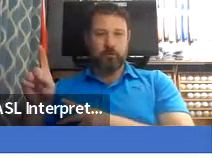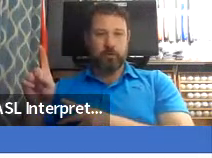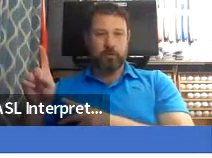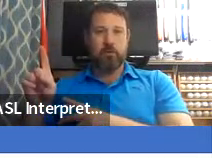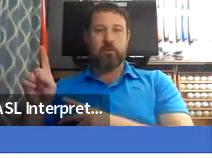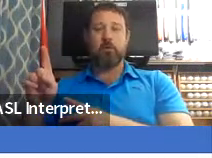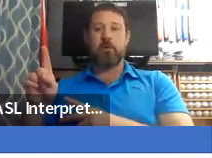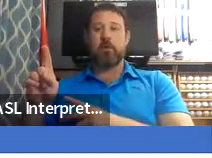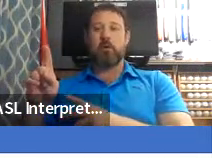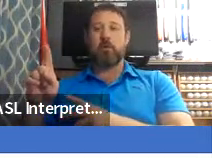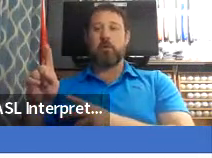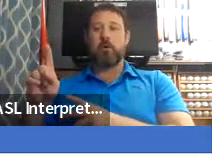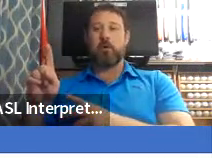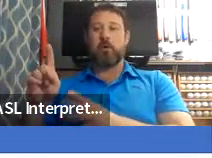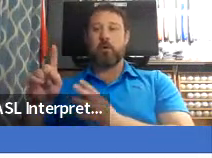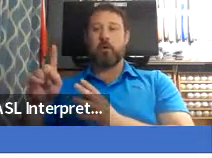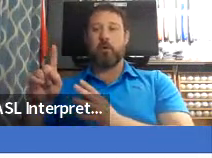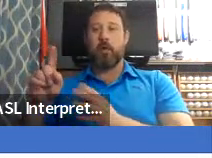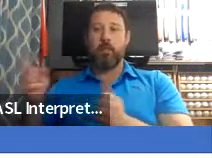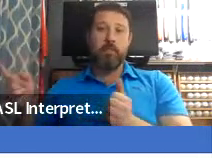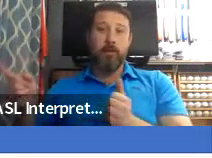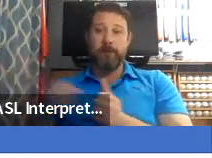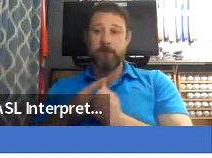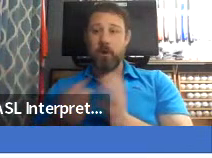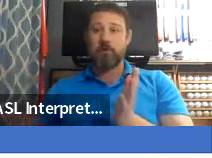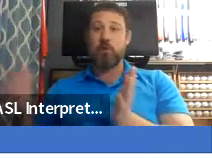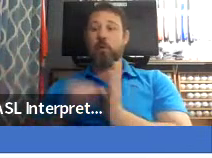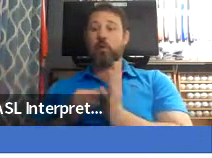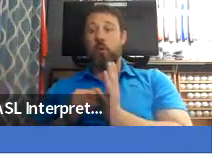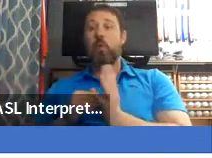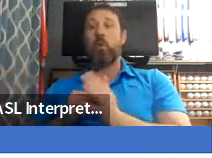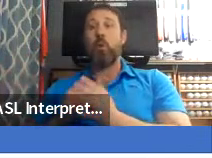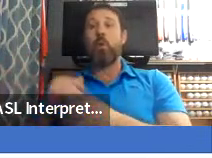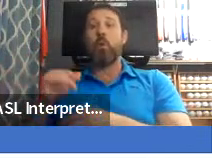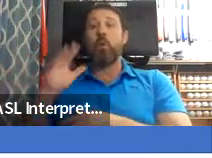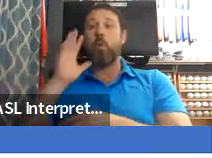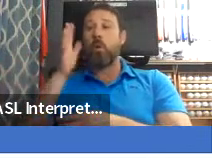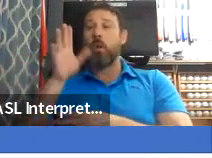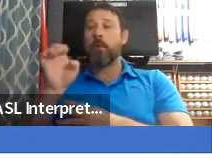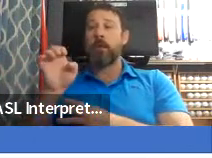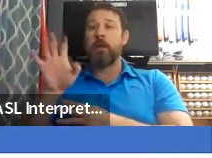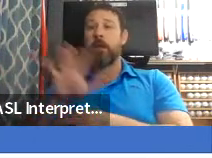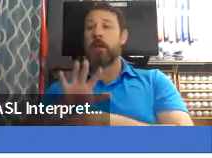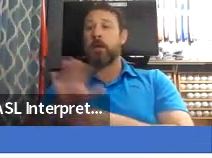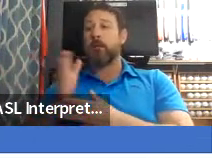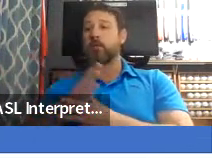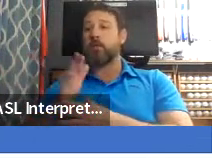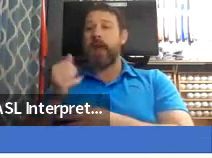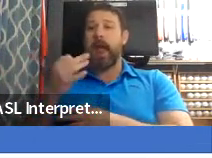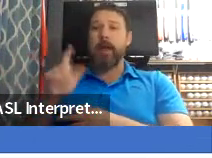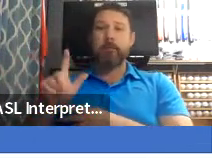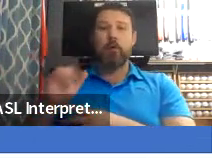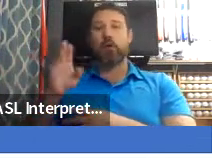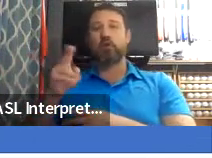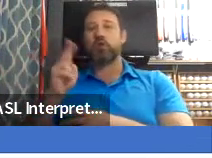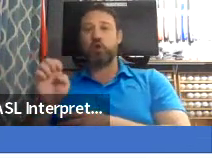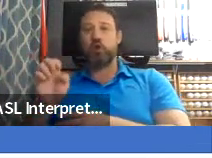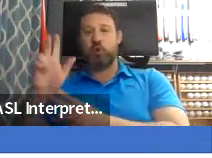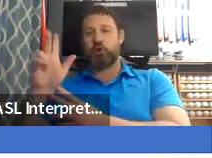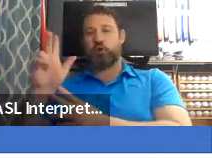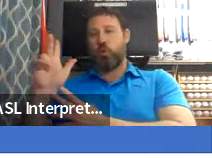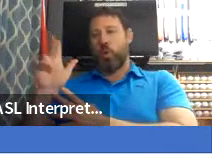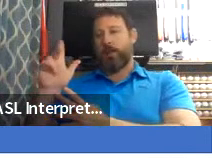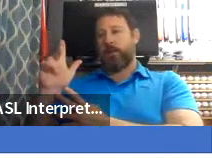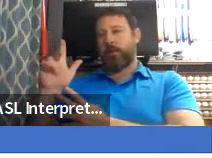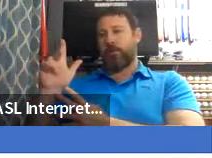that the first renewal period for the unwinding period will be between April and June of 2023.